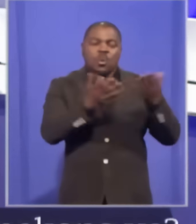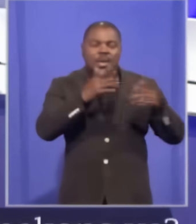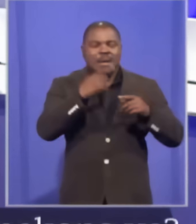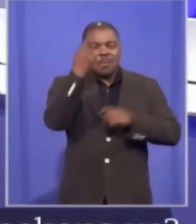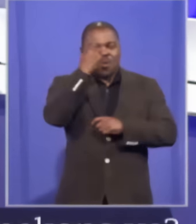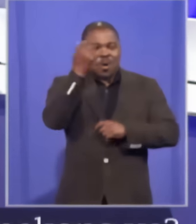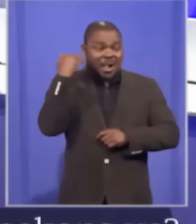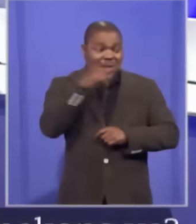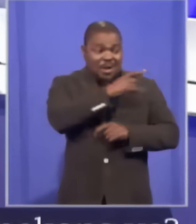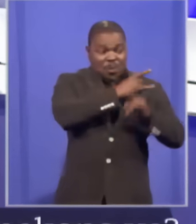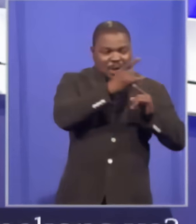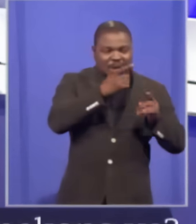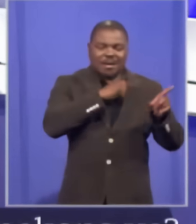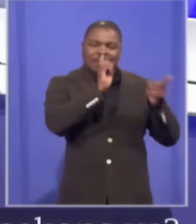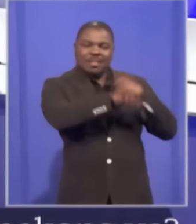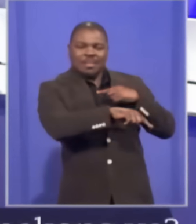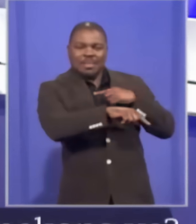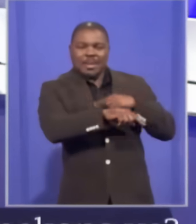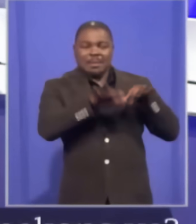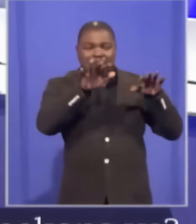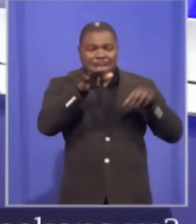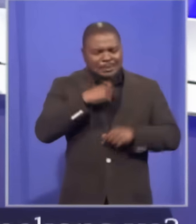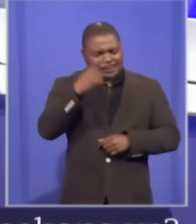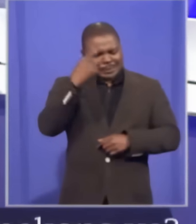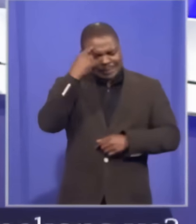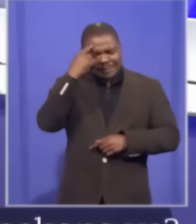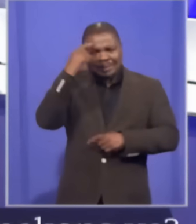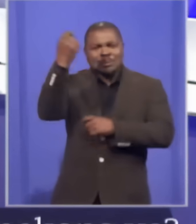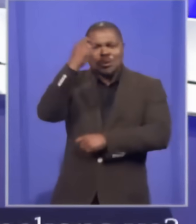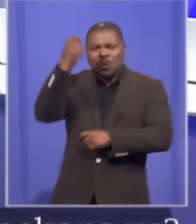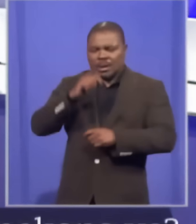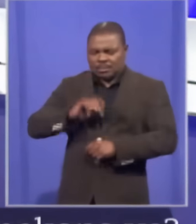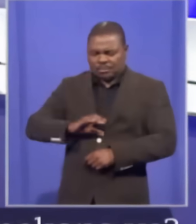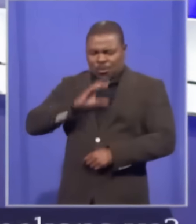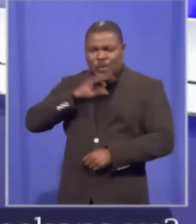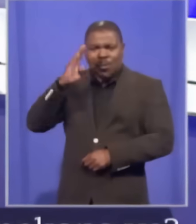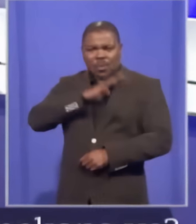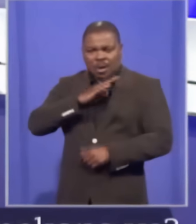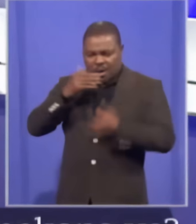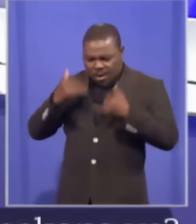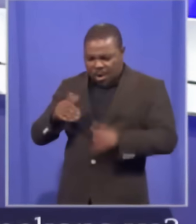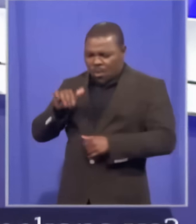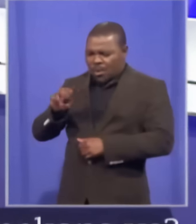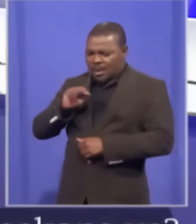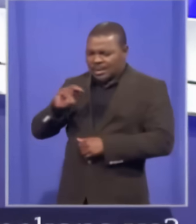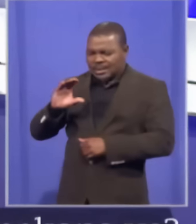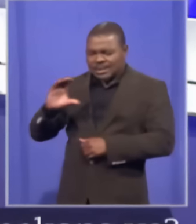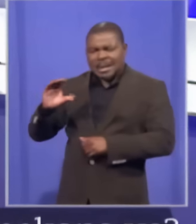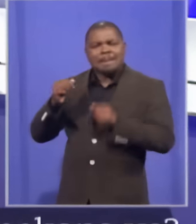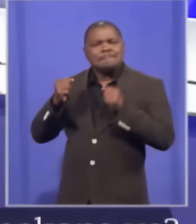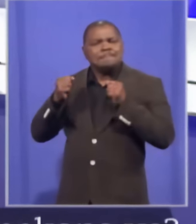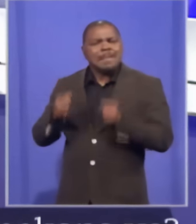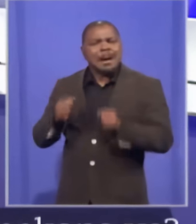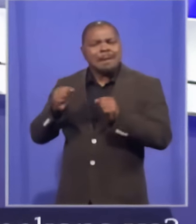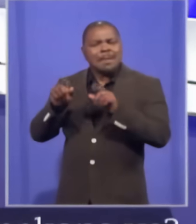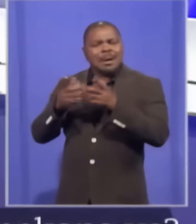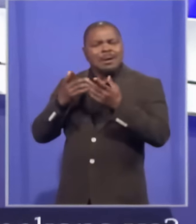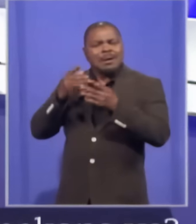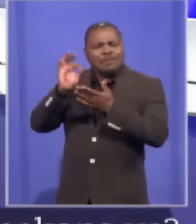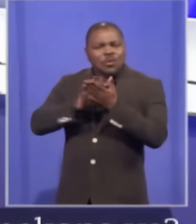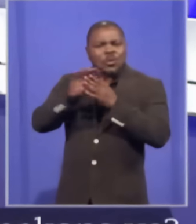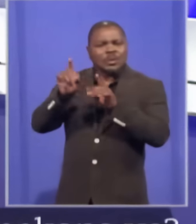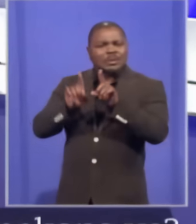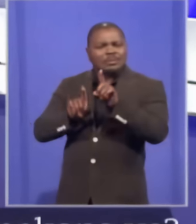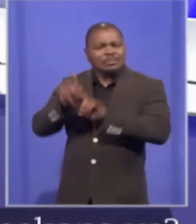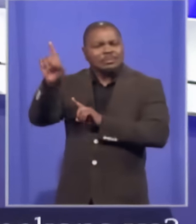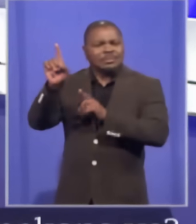tshwere ke bona ge e le gore batho ba bane tshepo go Polokwane wa e mokgatlo o bušago o tšwela pele go hwetša thekgo ye